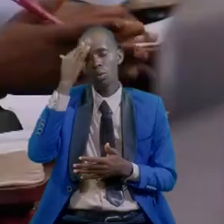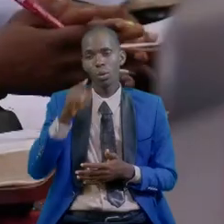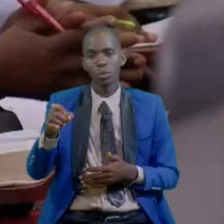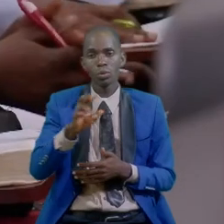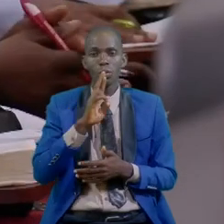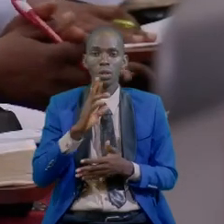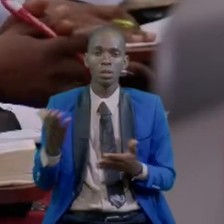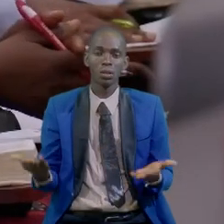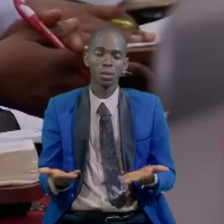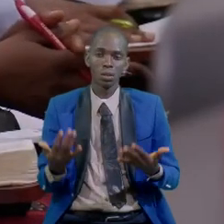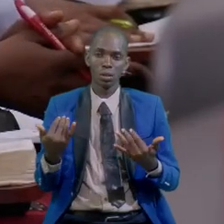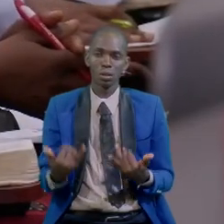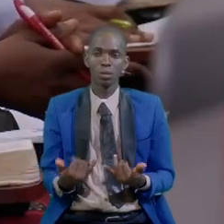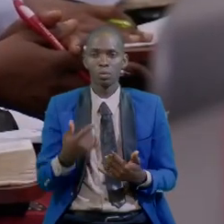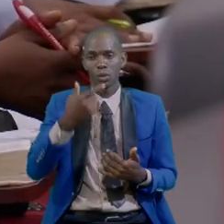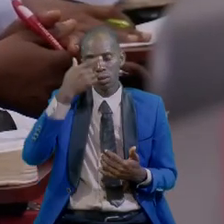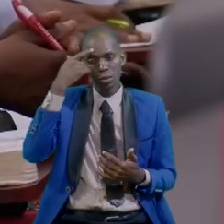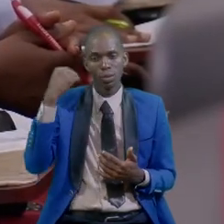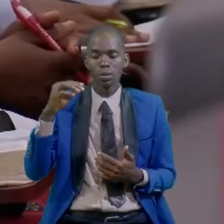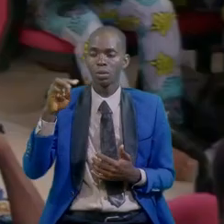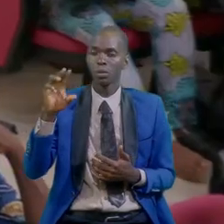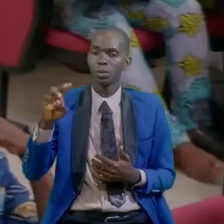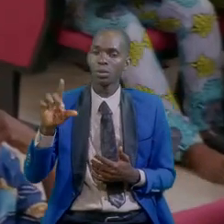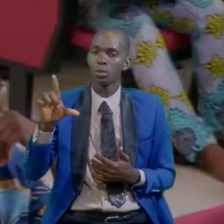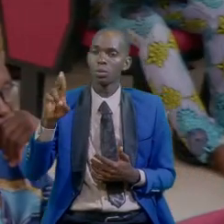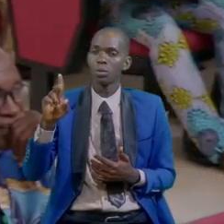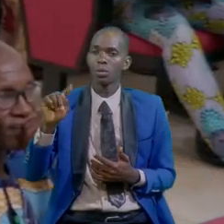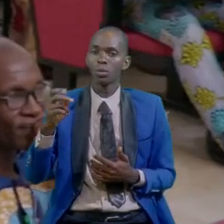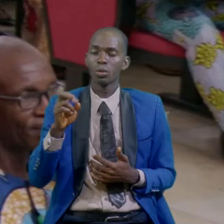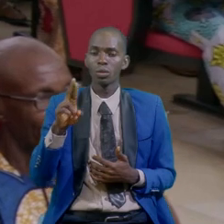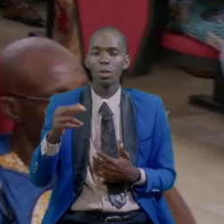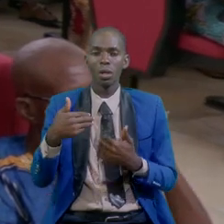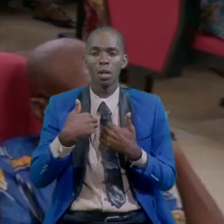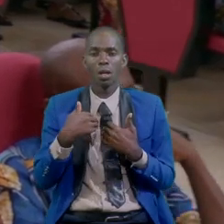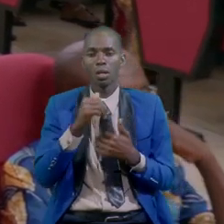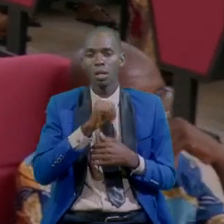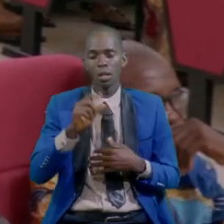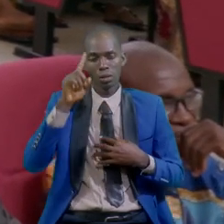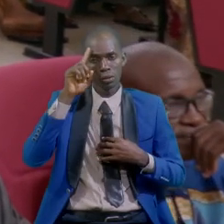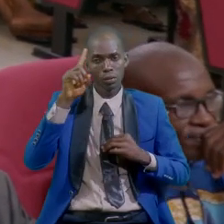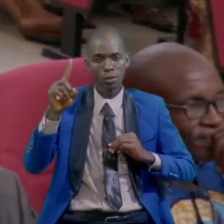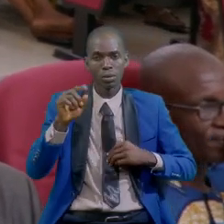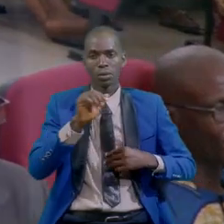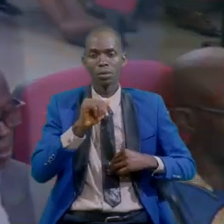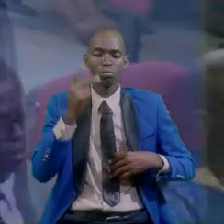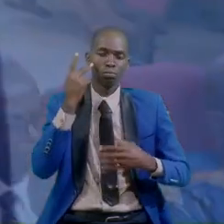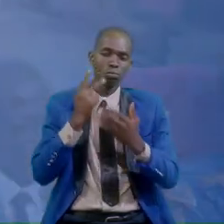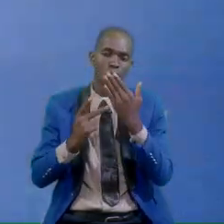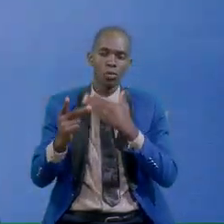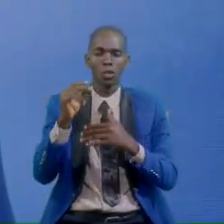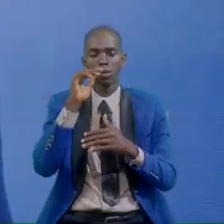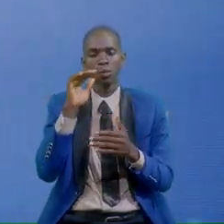Because Martin Luther had an intelligent, visionary wife. But you